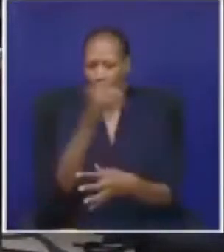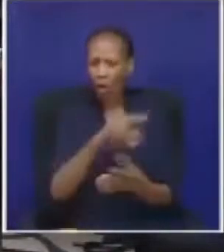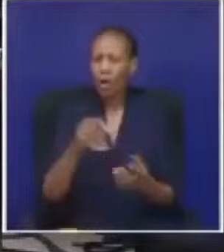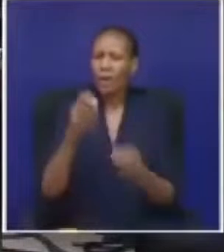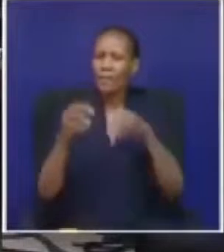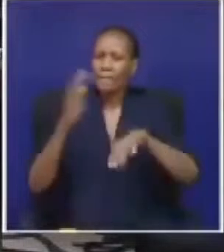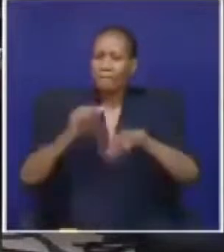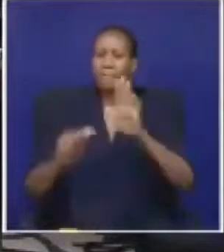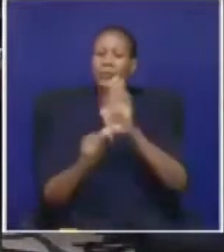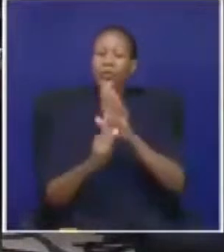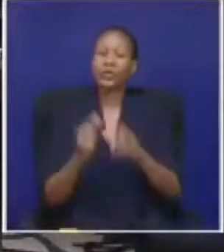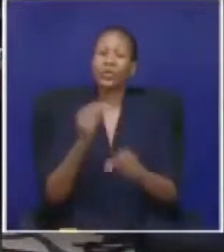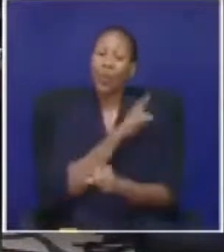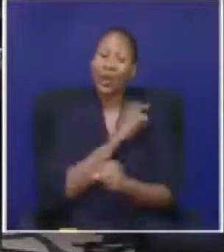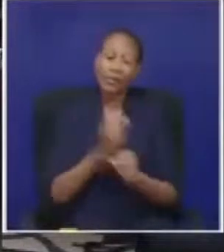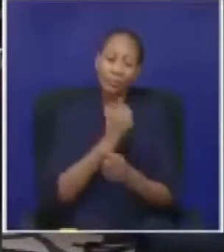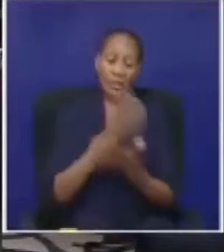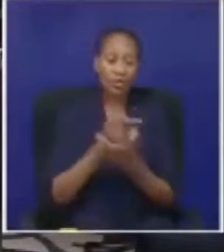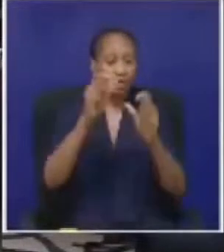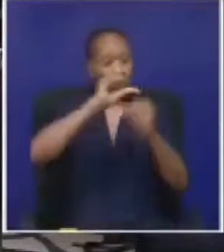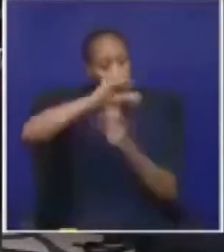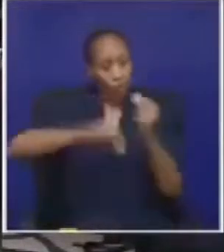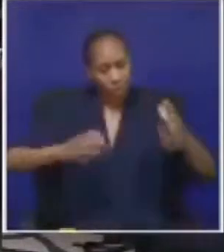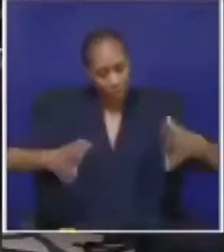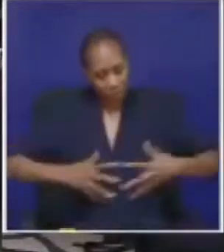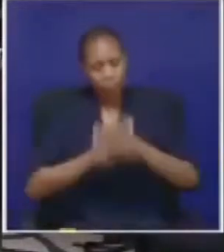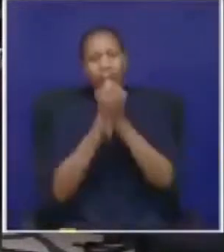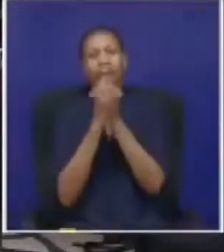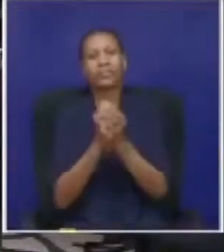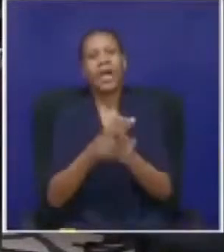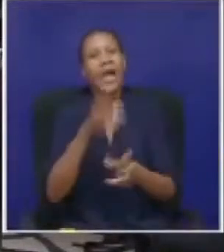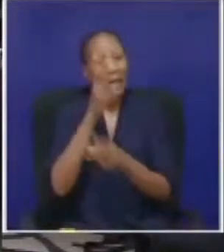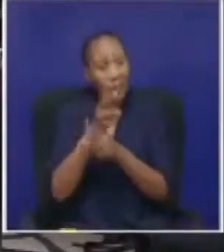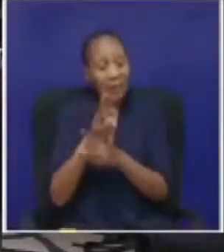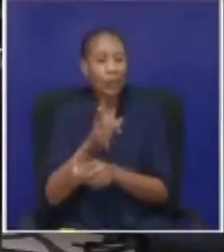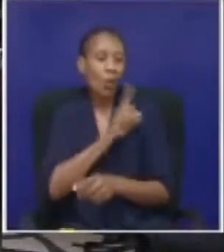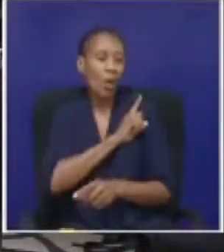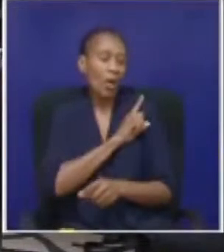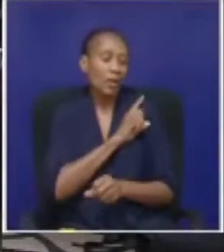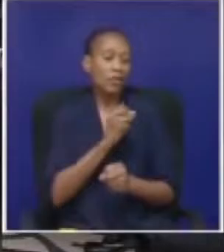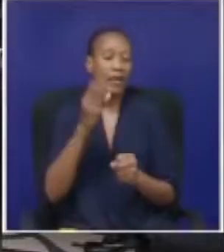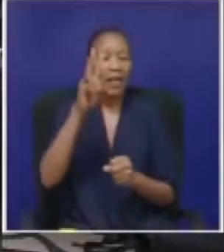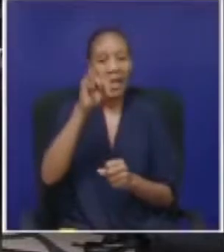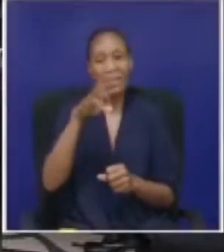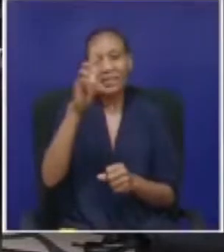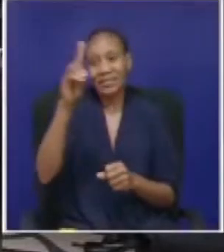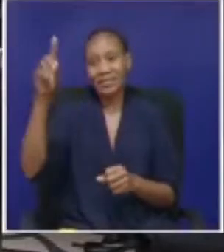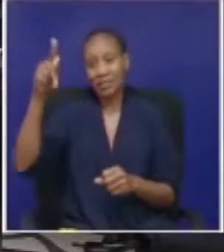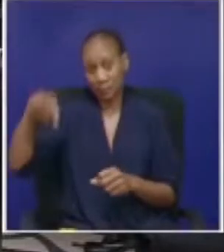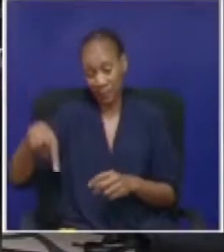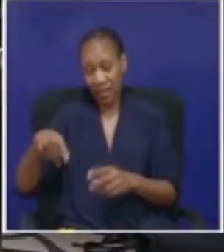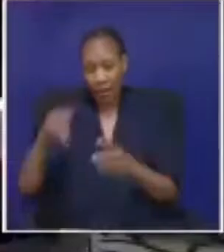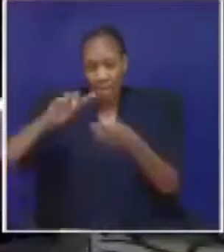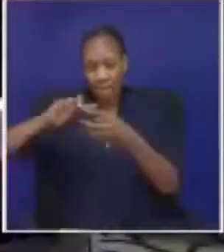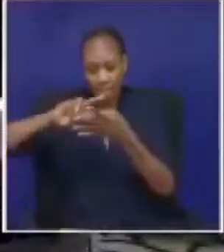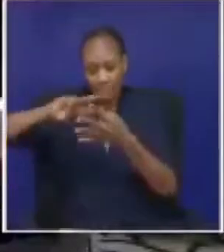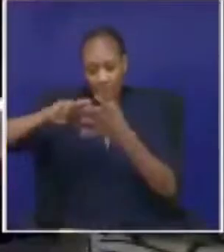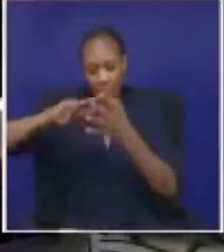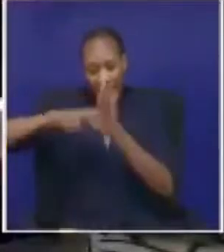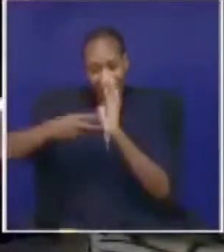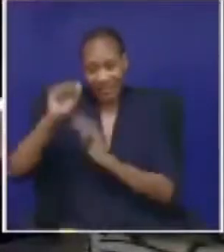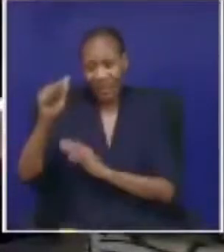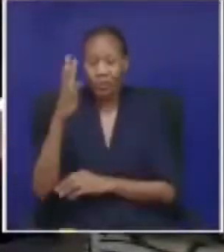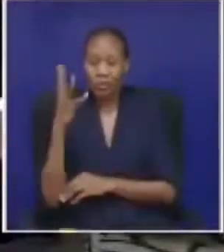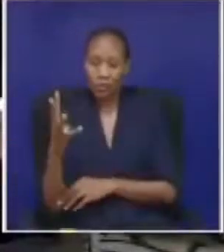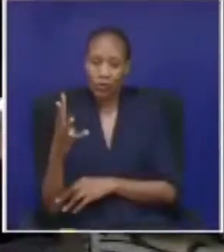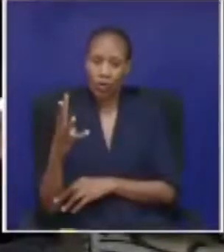building consensus and social cohesion, but also to achieving the MTDP's 4 main priorities, how is your